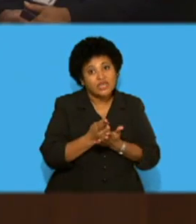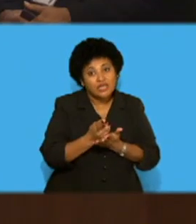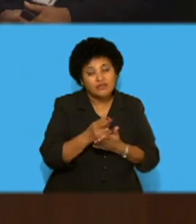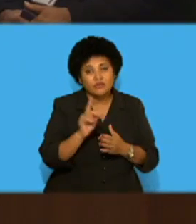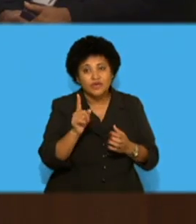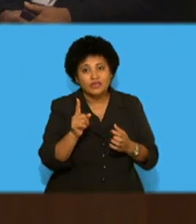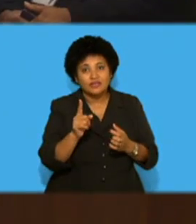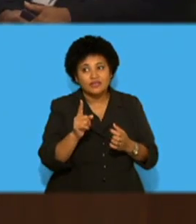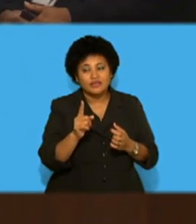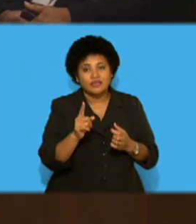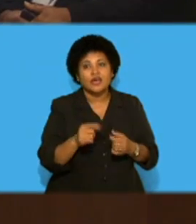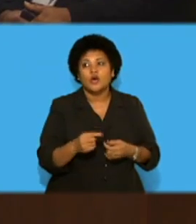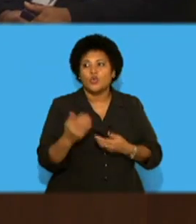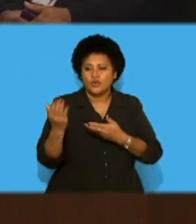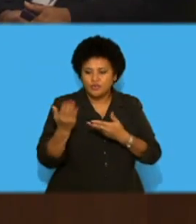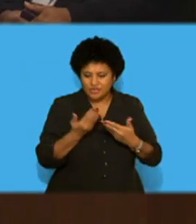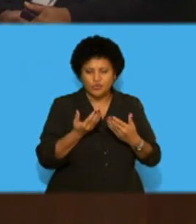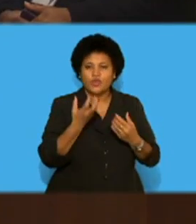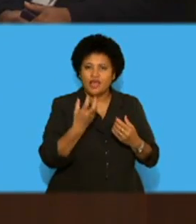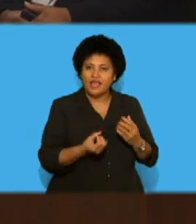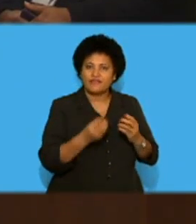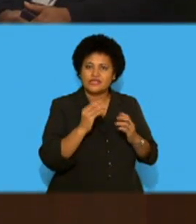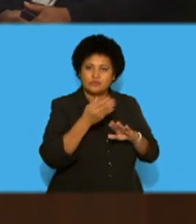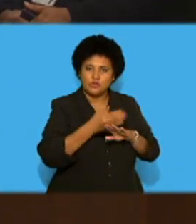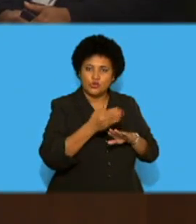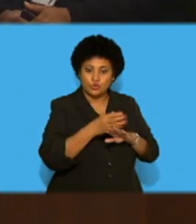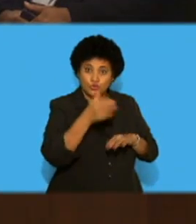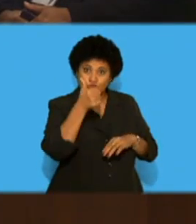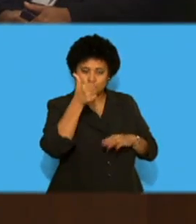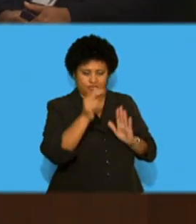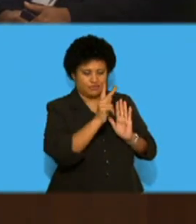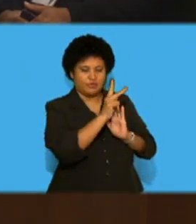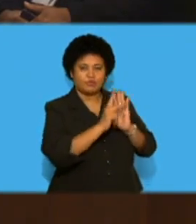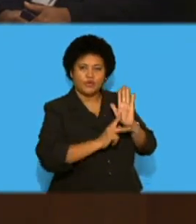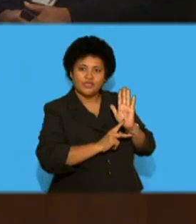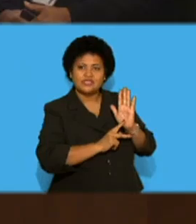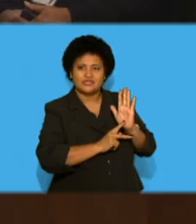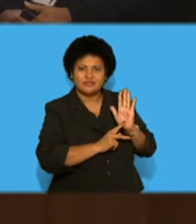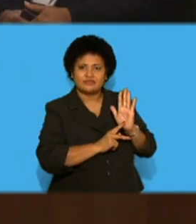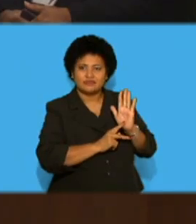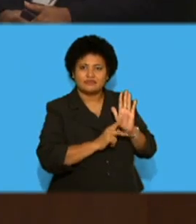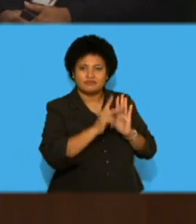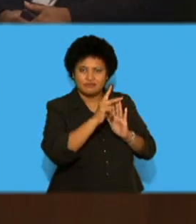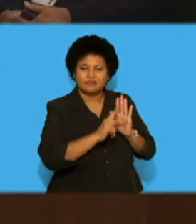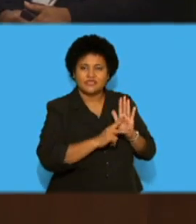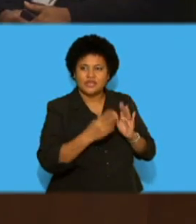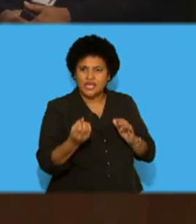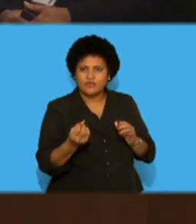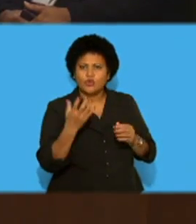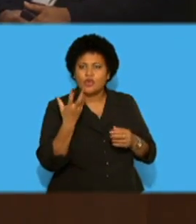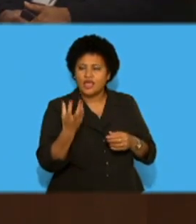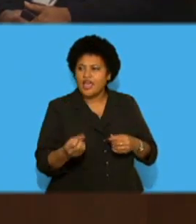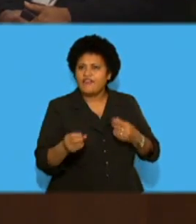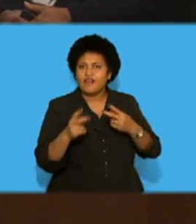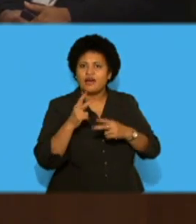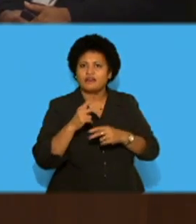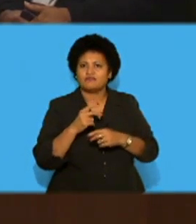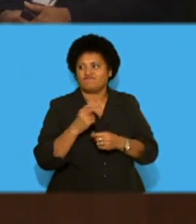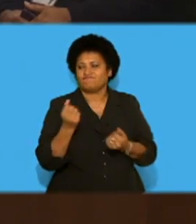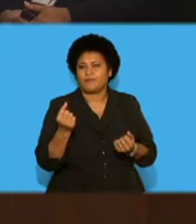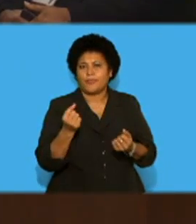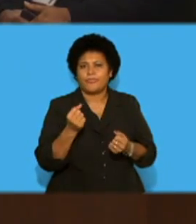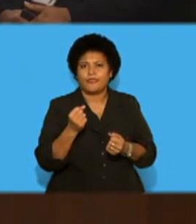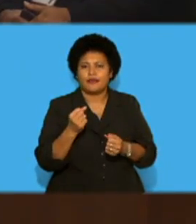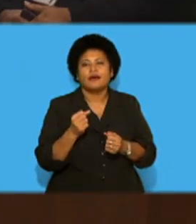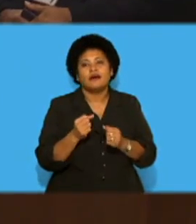we've got in train a number of policies. We have, Madam Speaker, recognized. You have prisoners cutting cane. They